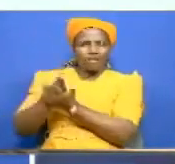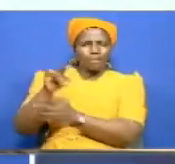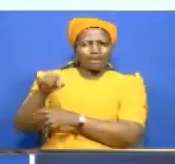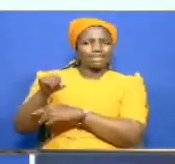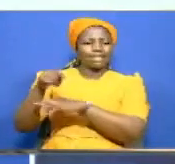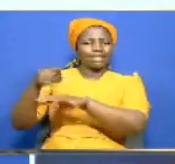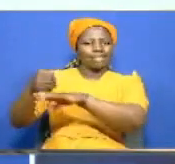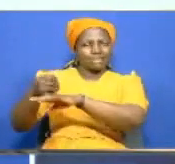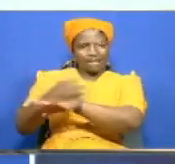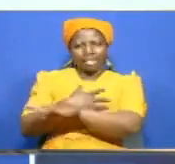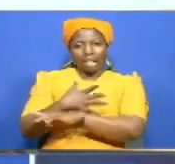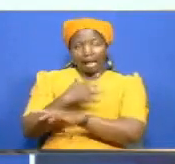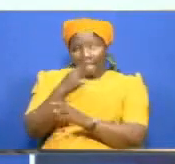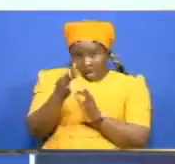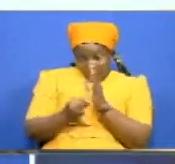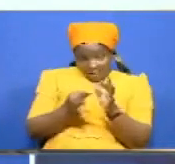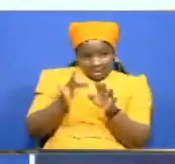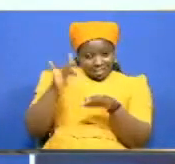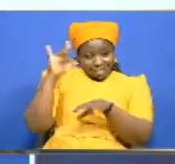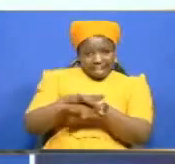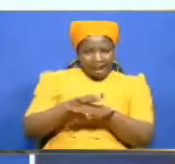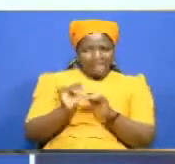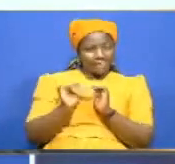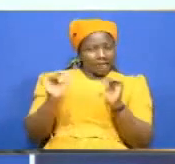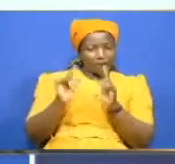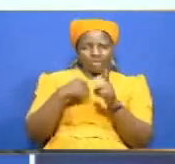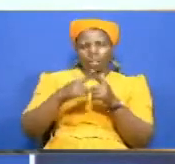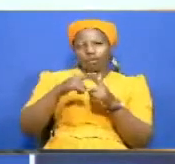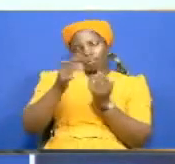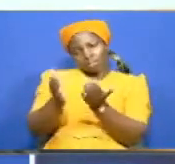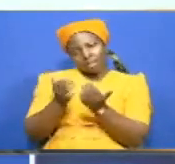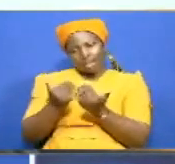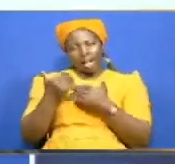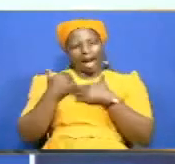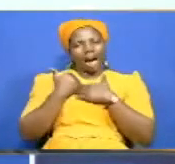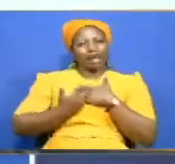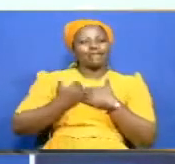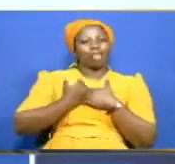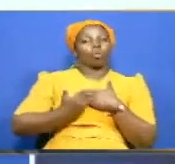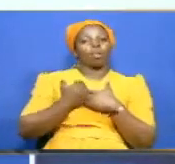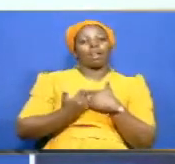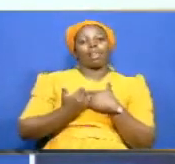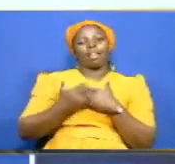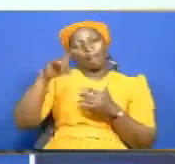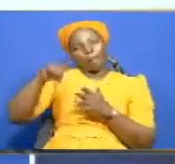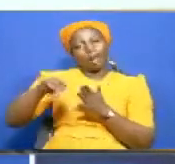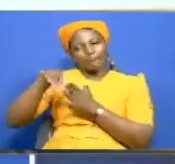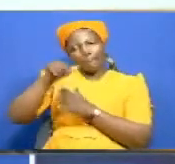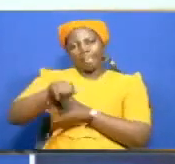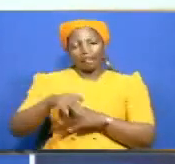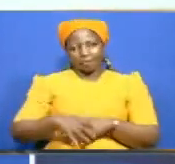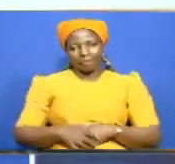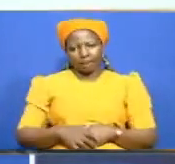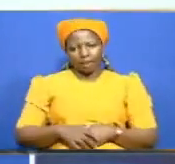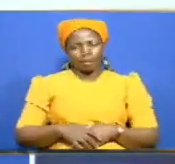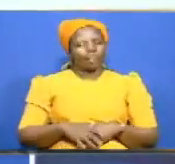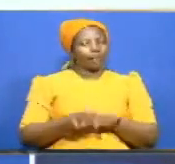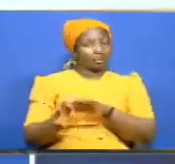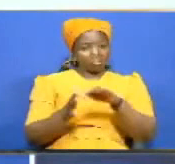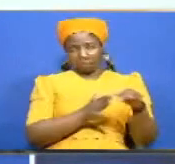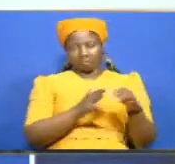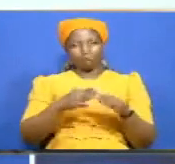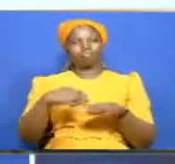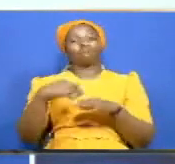if it's early stage, and there's a cost to it. Apart from the surgeon, you'll need a counselor, you'll need